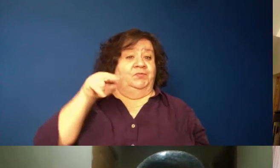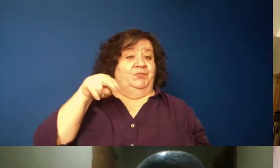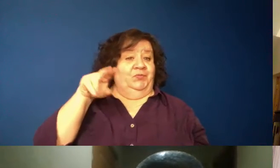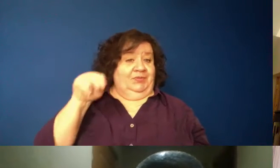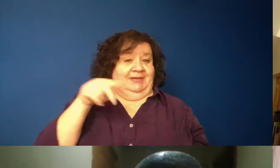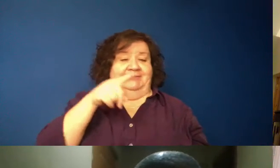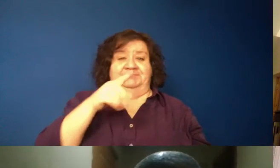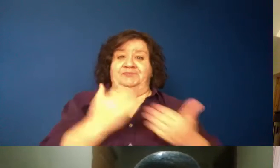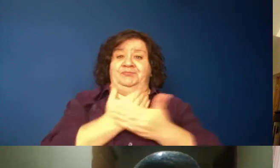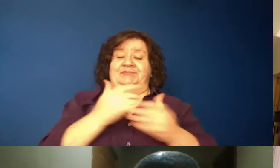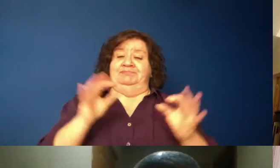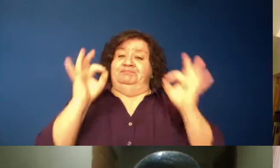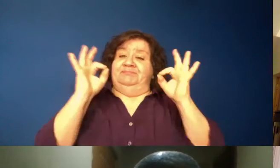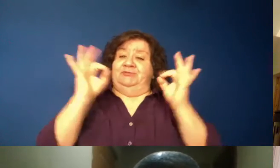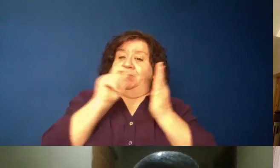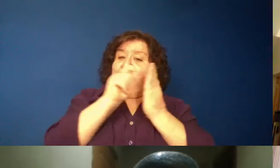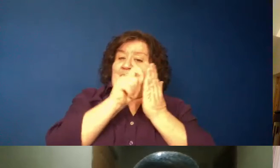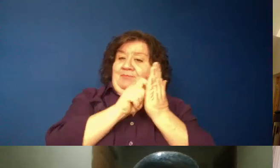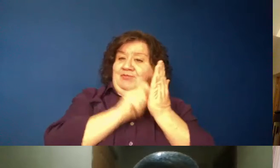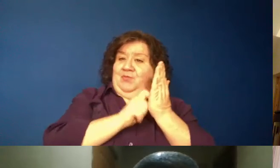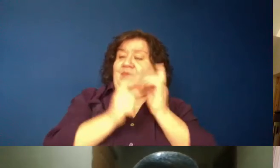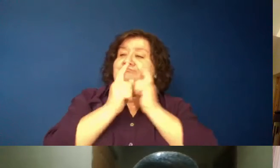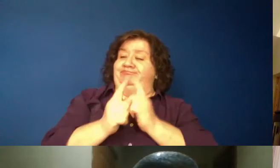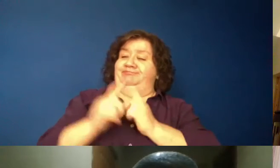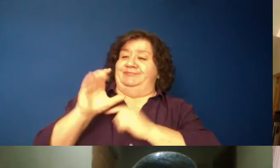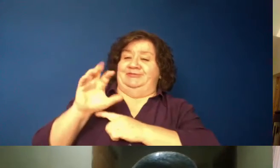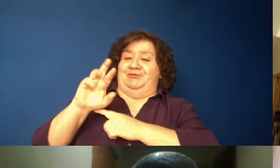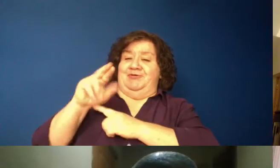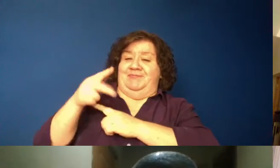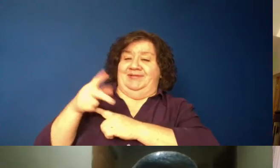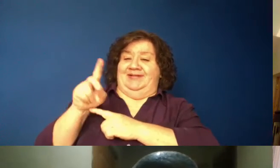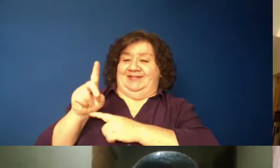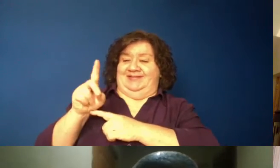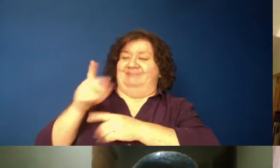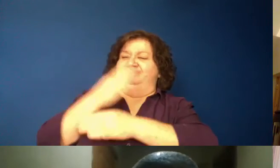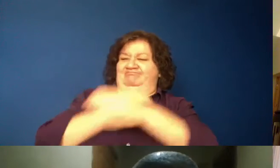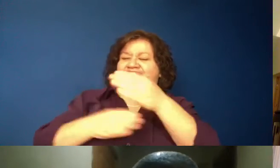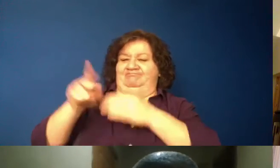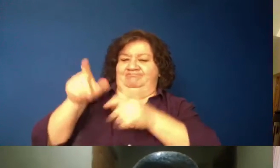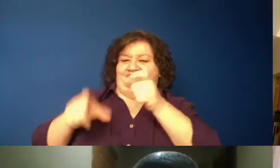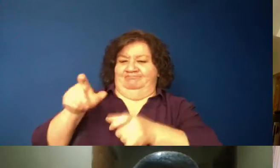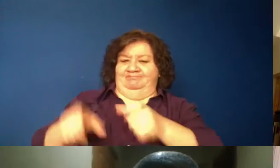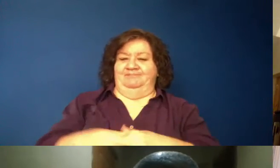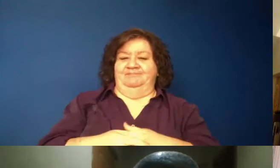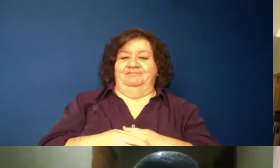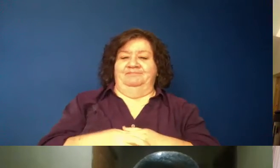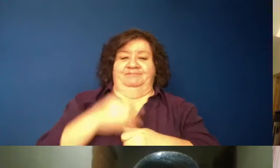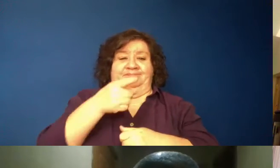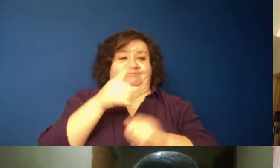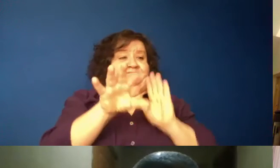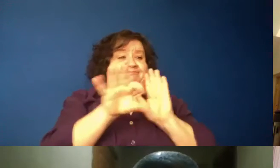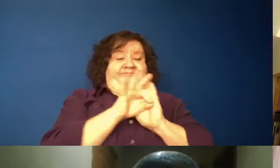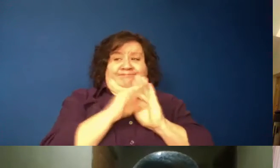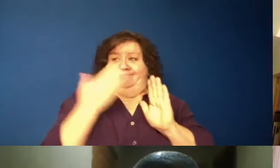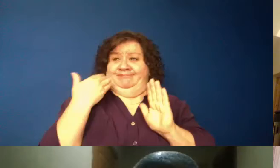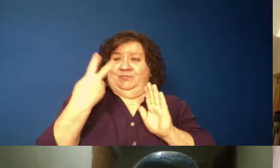was appointed by the Human Rights Council just 2 months ago and is already hitting the ground running. I turn